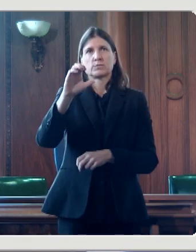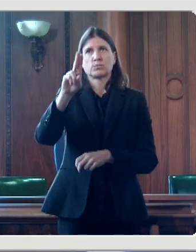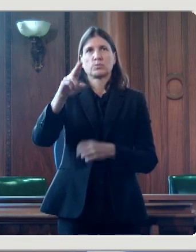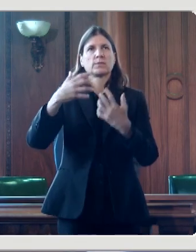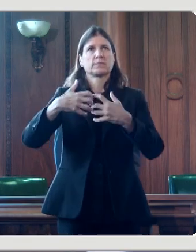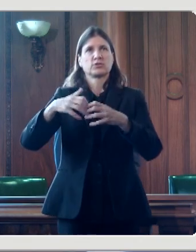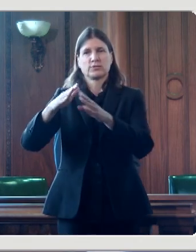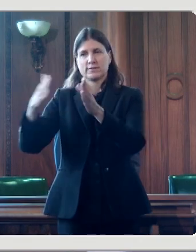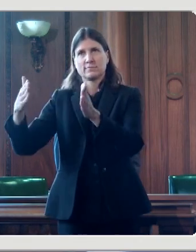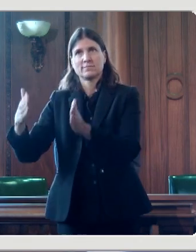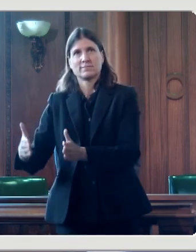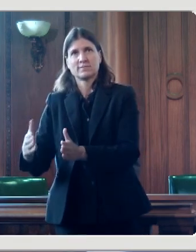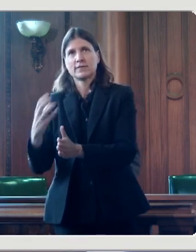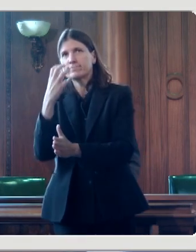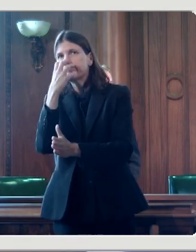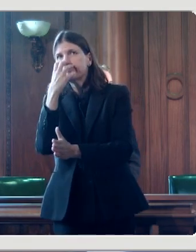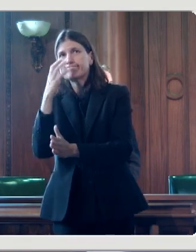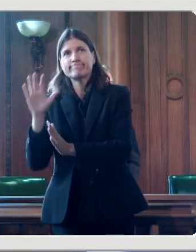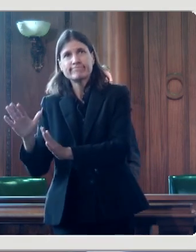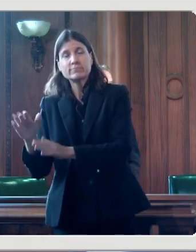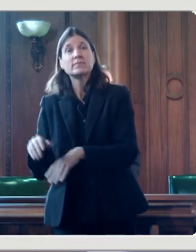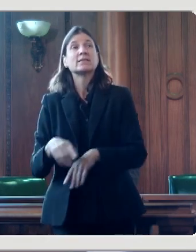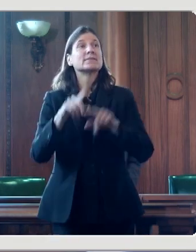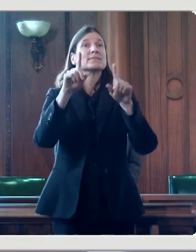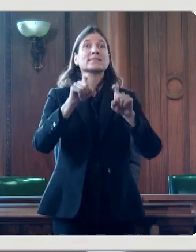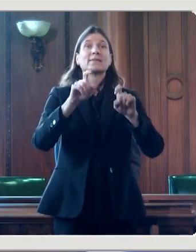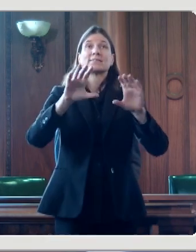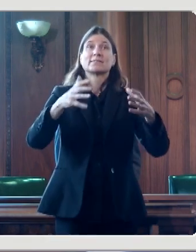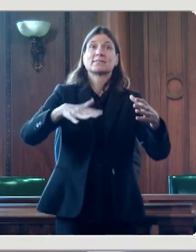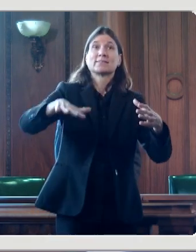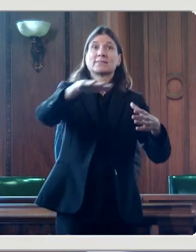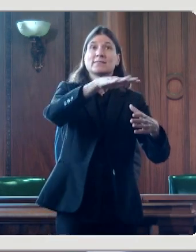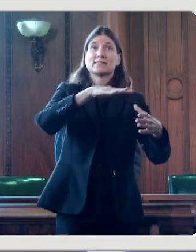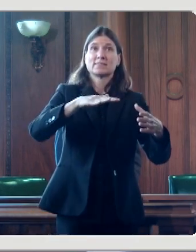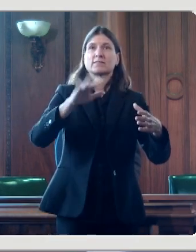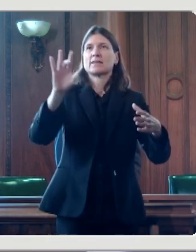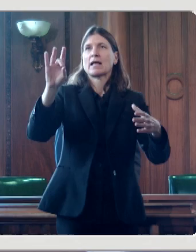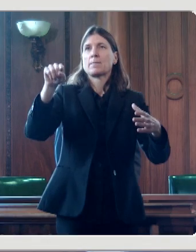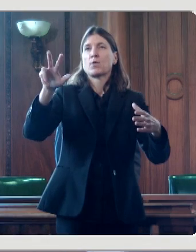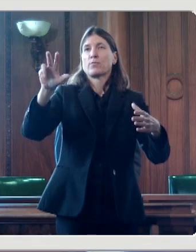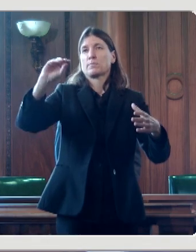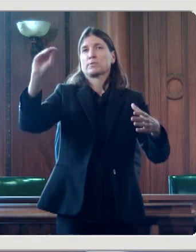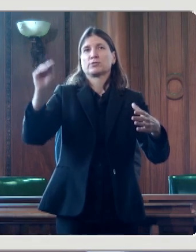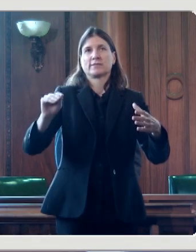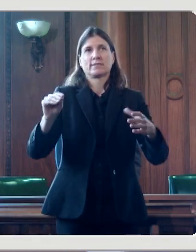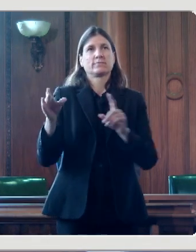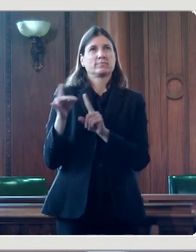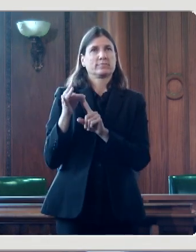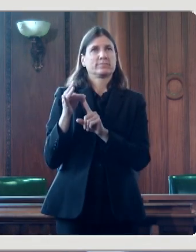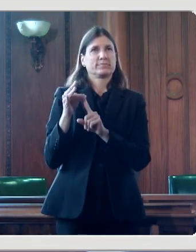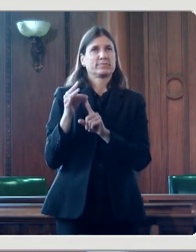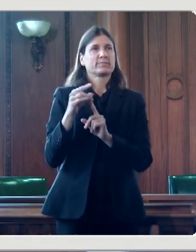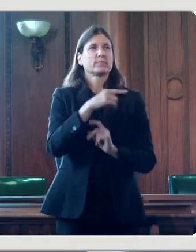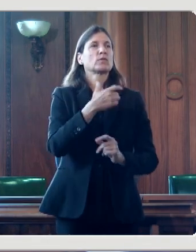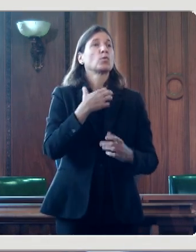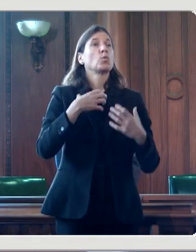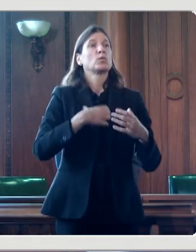rate of 9.4%. Still something very, very high. Anything over 4 or 5 is considered